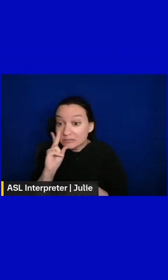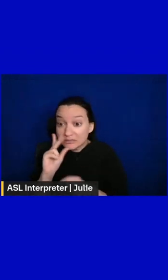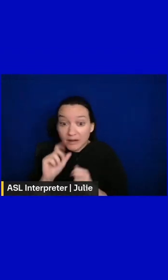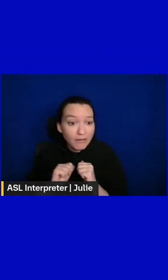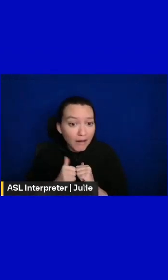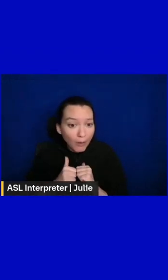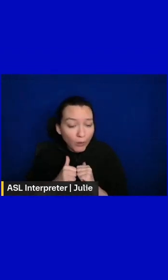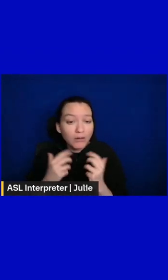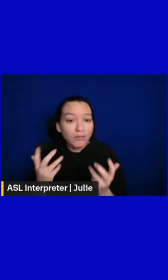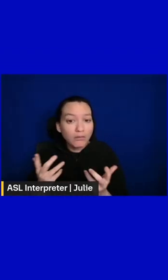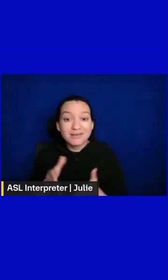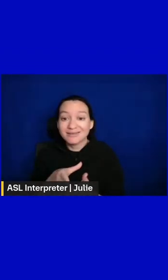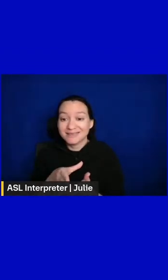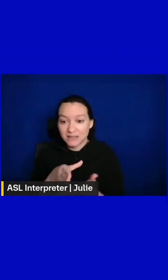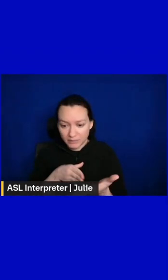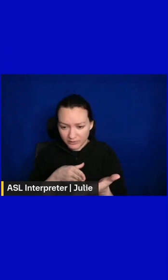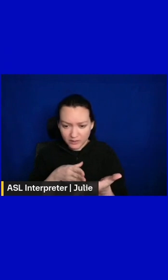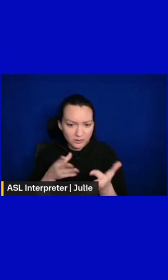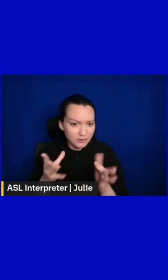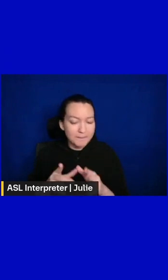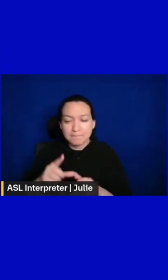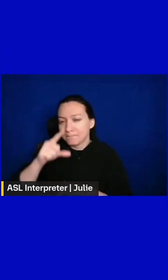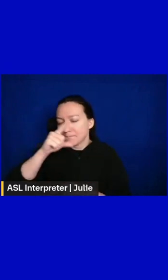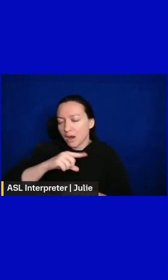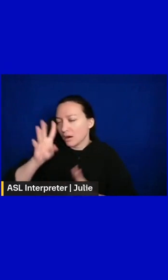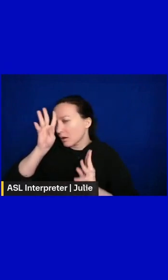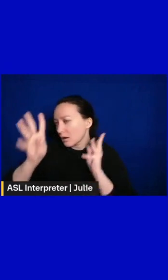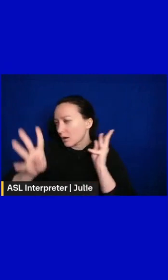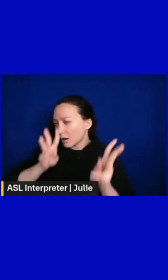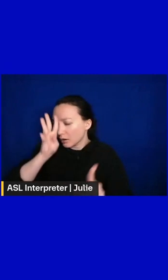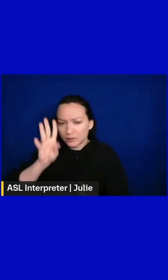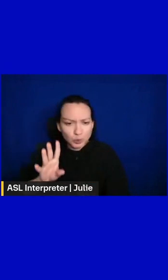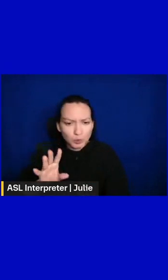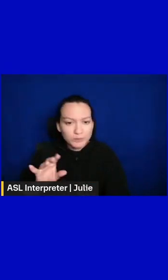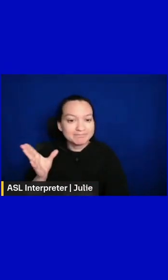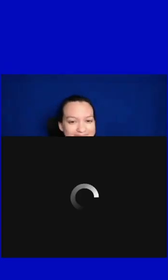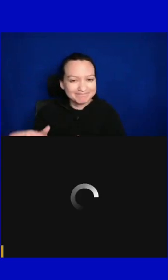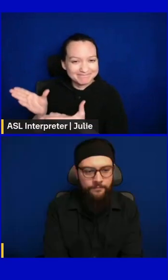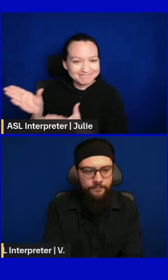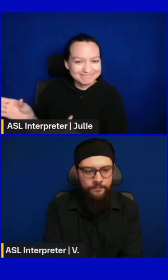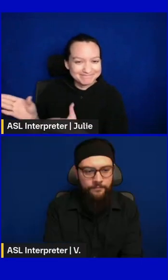do some of the mocking. Yep, there we go.